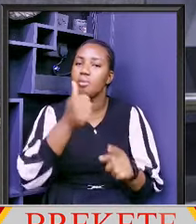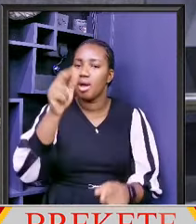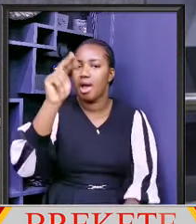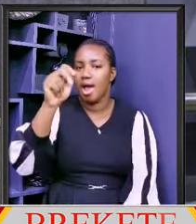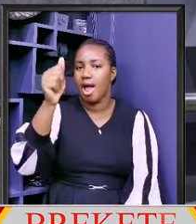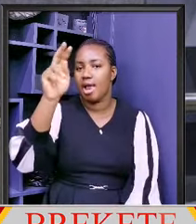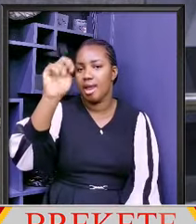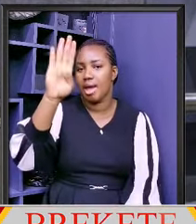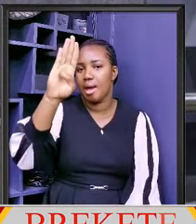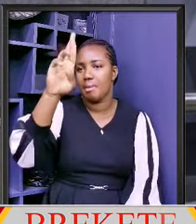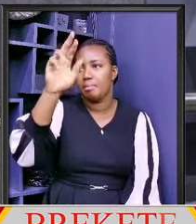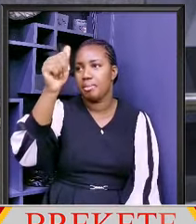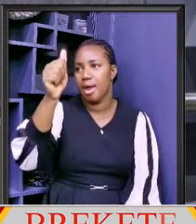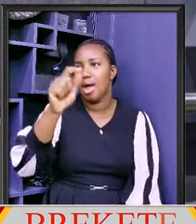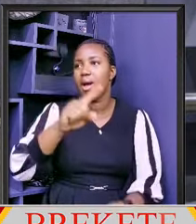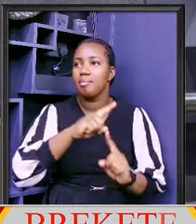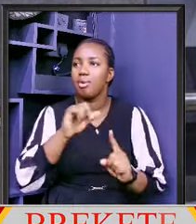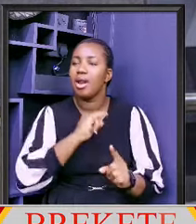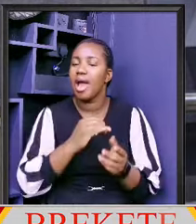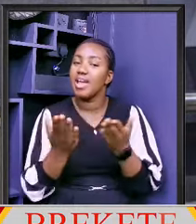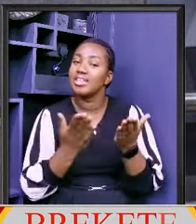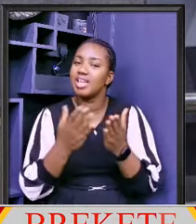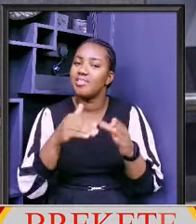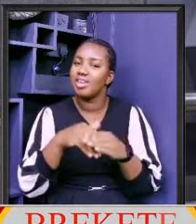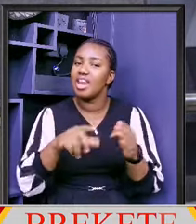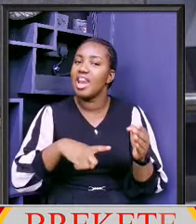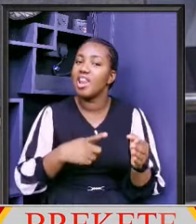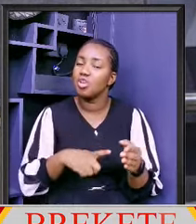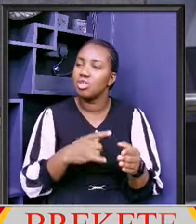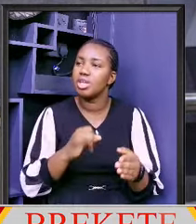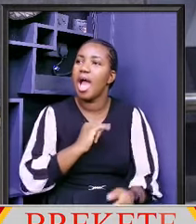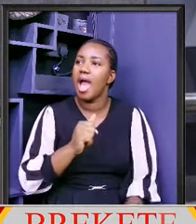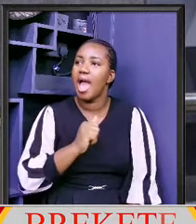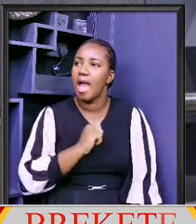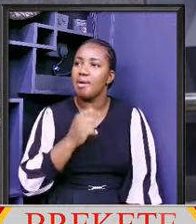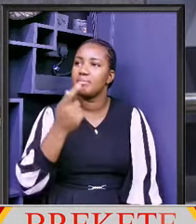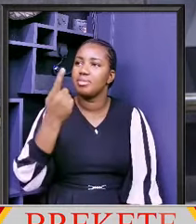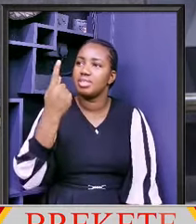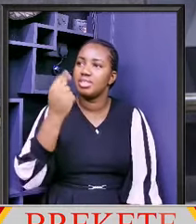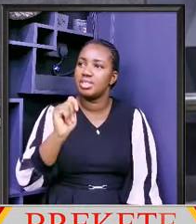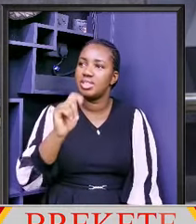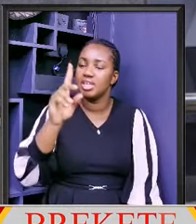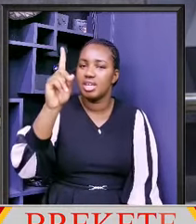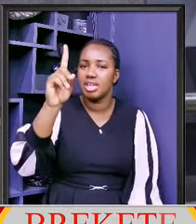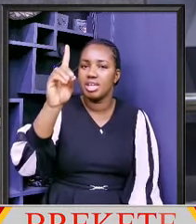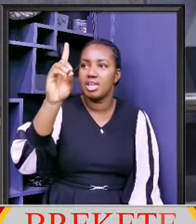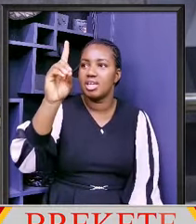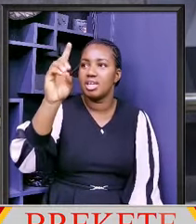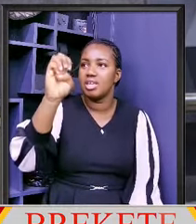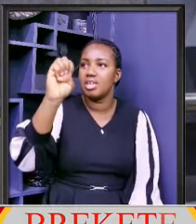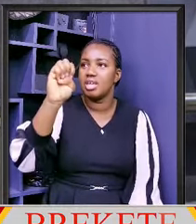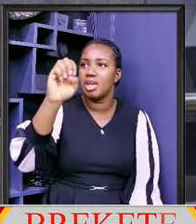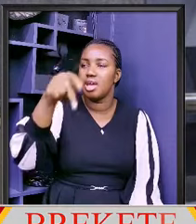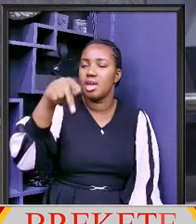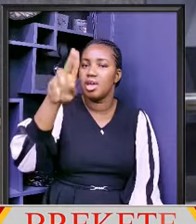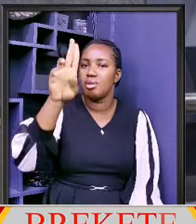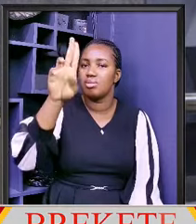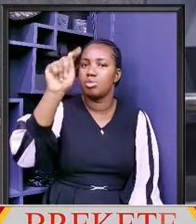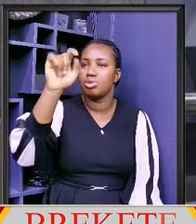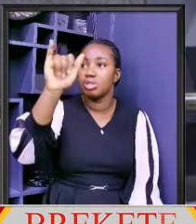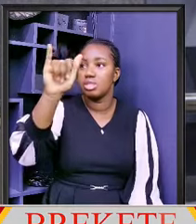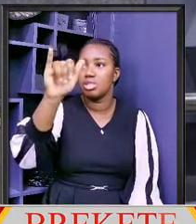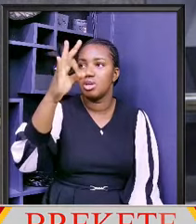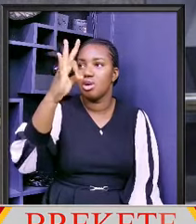in Lagos State. Okay, you I'm are the from deputy, Anambra State. I'm the deputy president, this president. I'm the deputy. You are the deputy